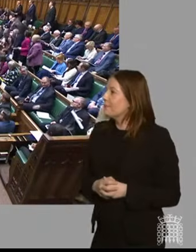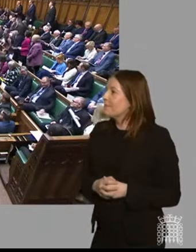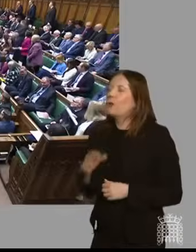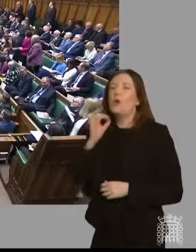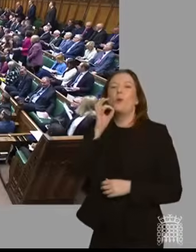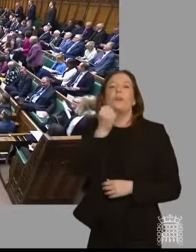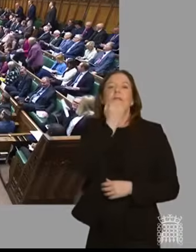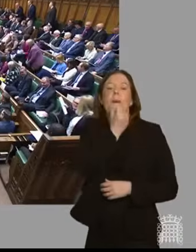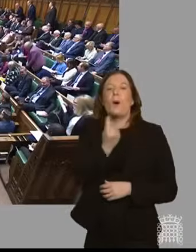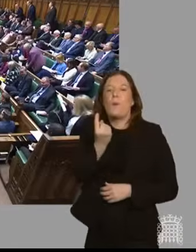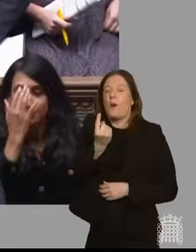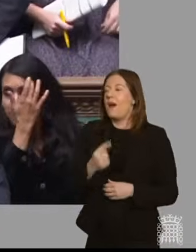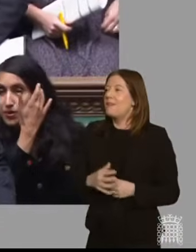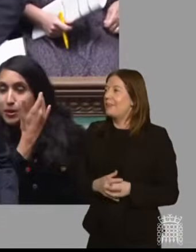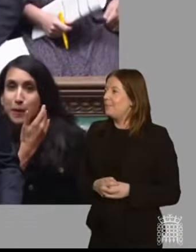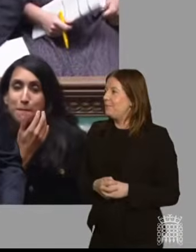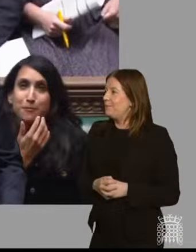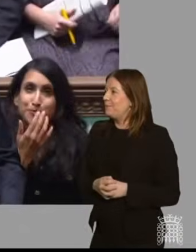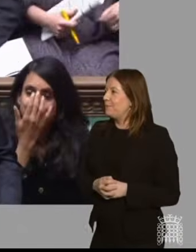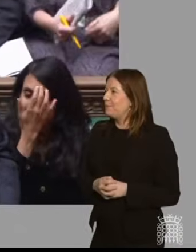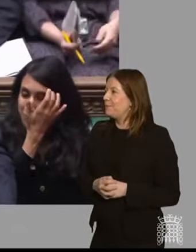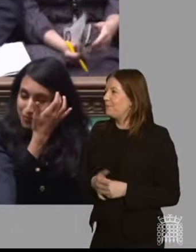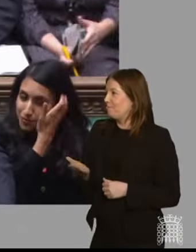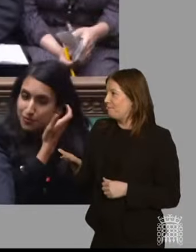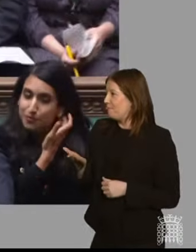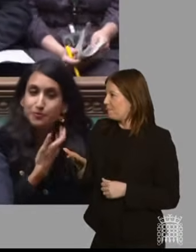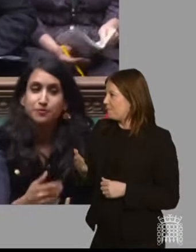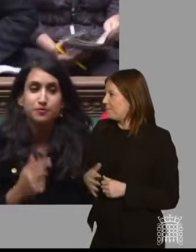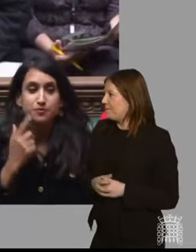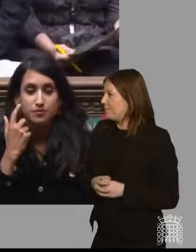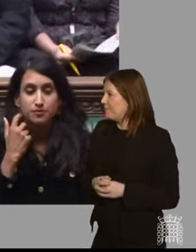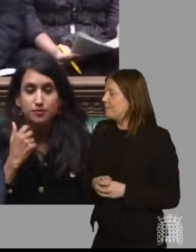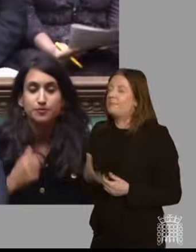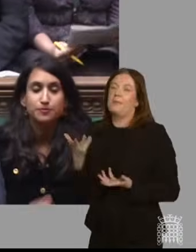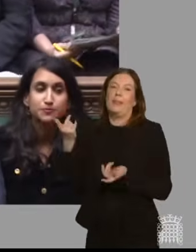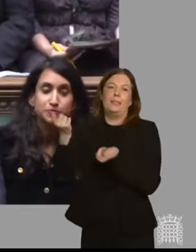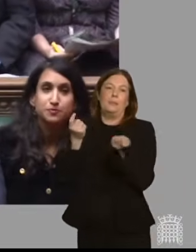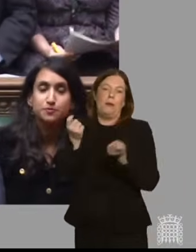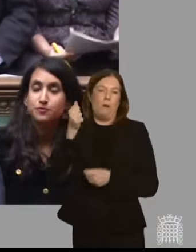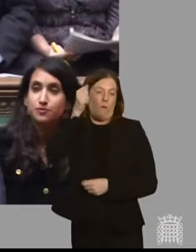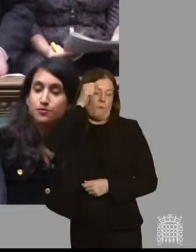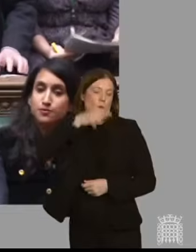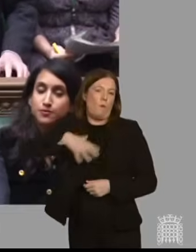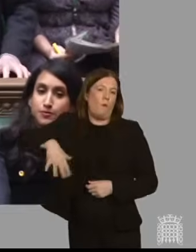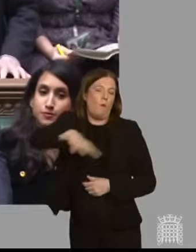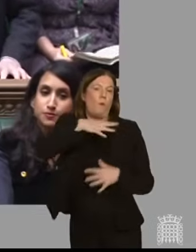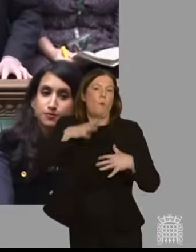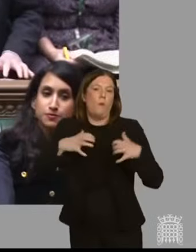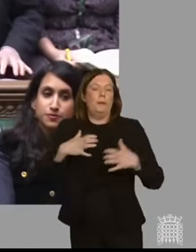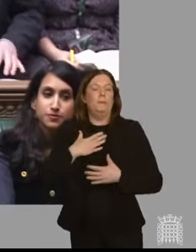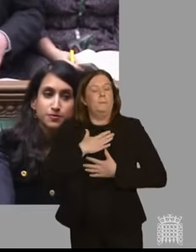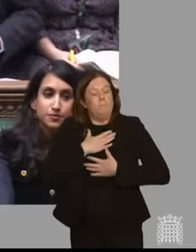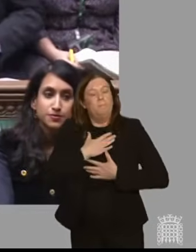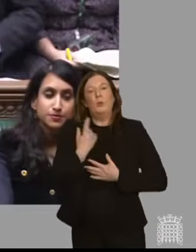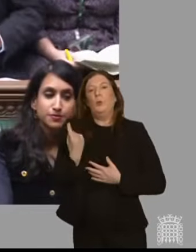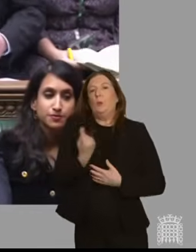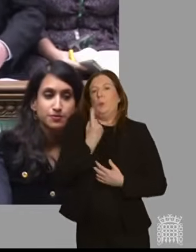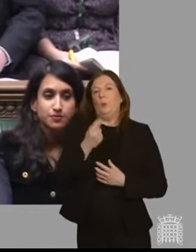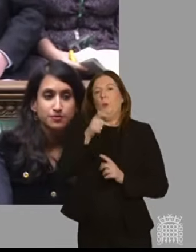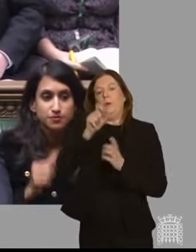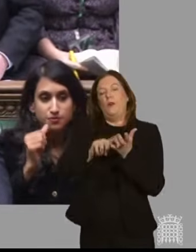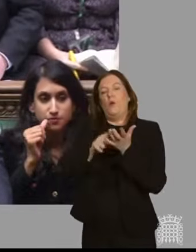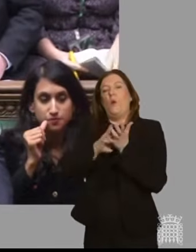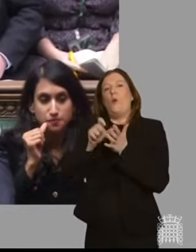Minister. Mr. Speaker, I know the thoughts of the whole House will be with the friends and family of Lord Cormac and Ronnie Campbell. They were